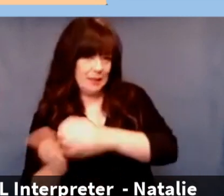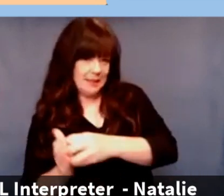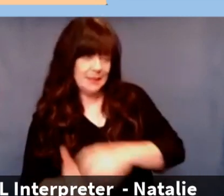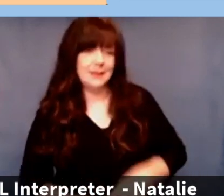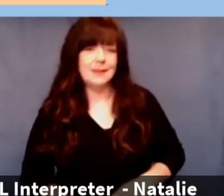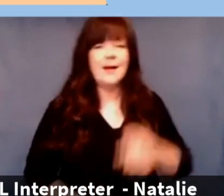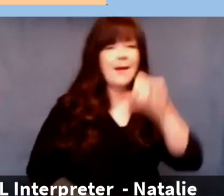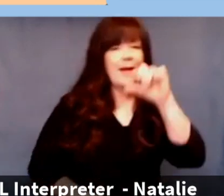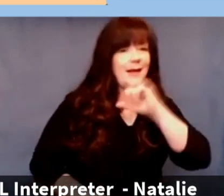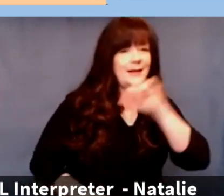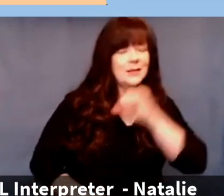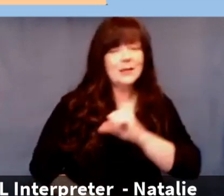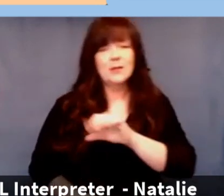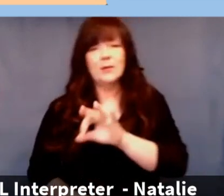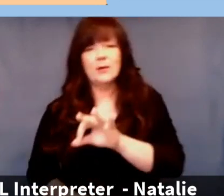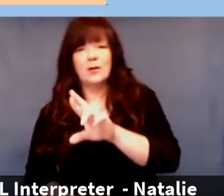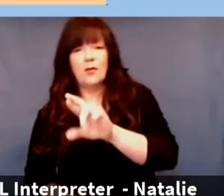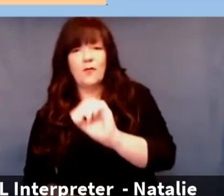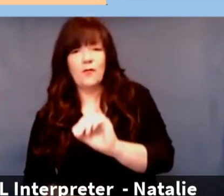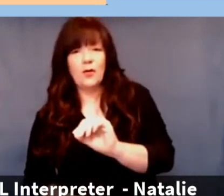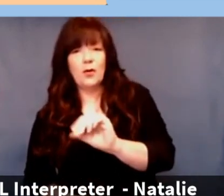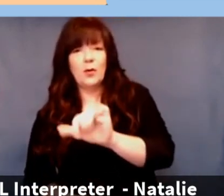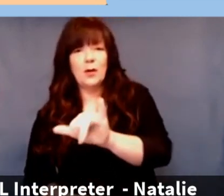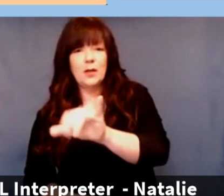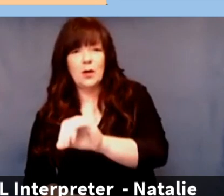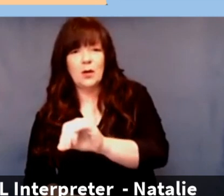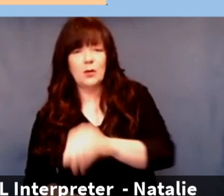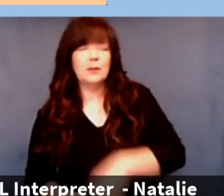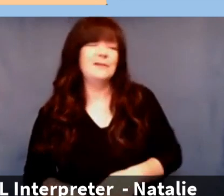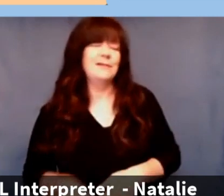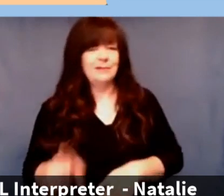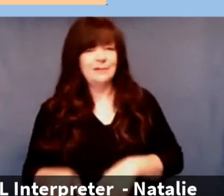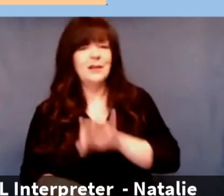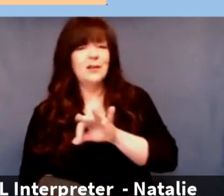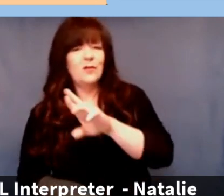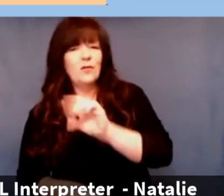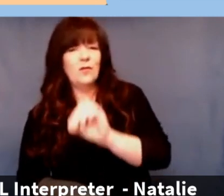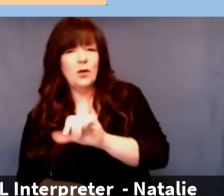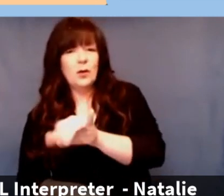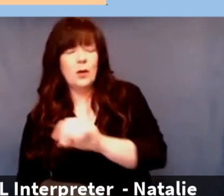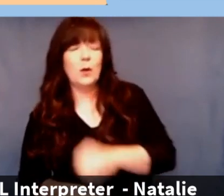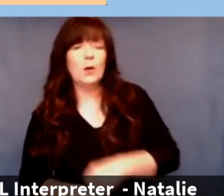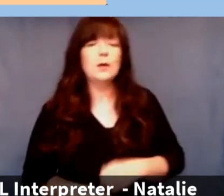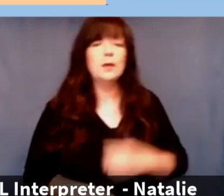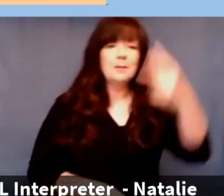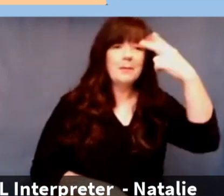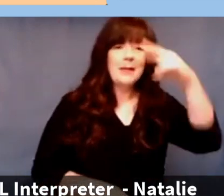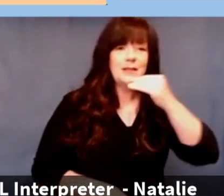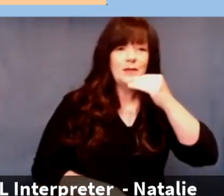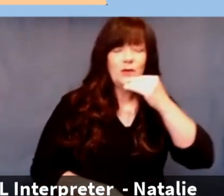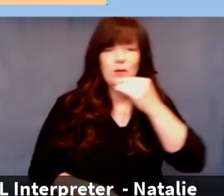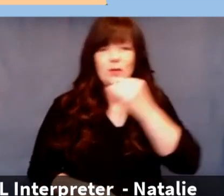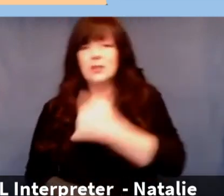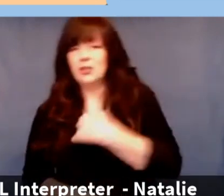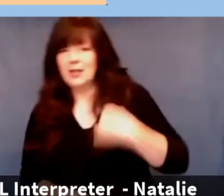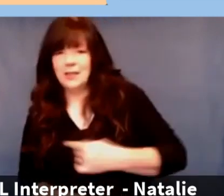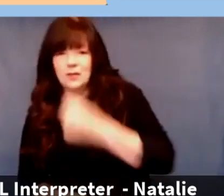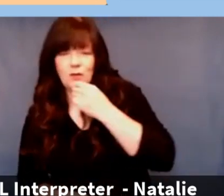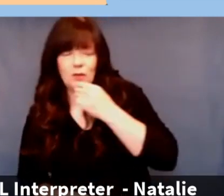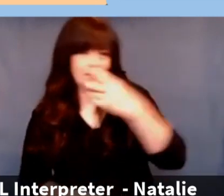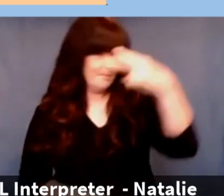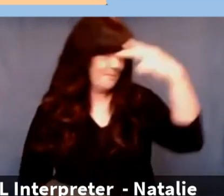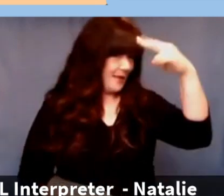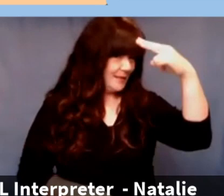Ice cream or froyo? Froyo. Mexican food or Chinese food? Mexican. Pancakes